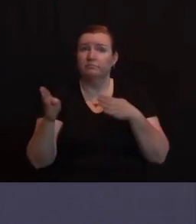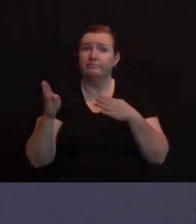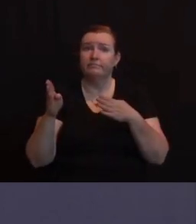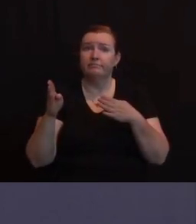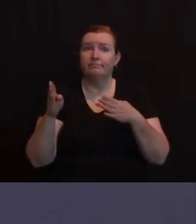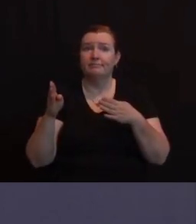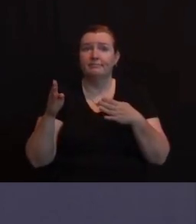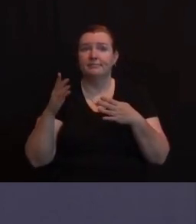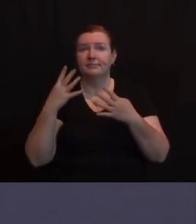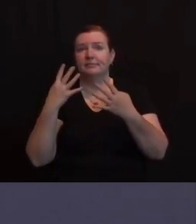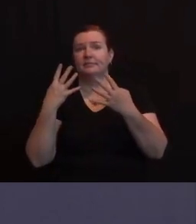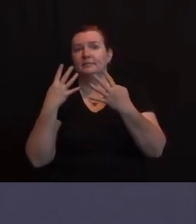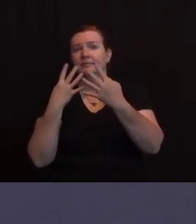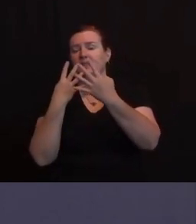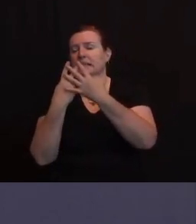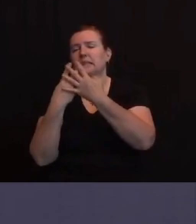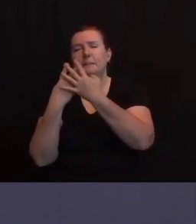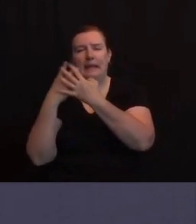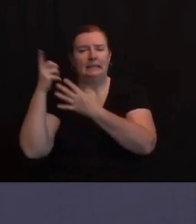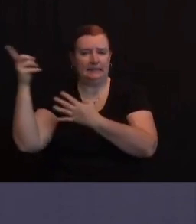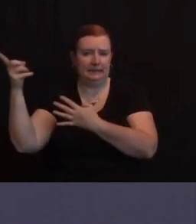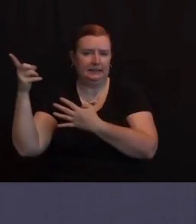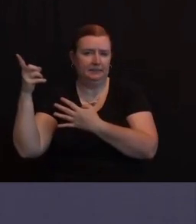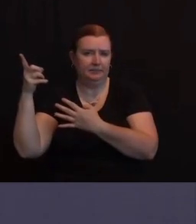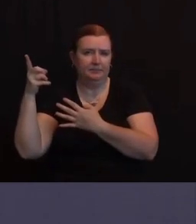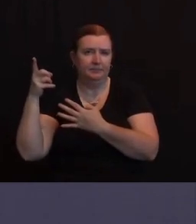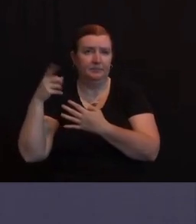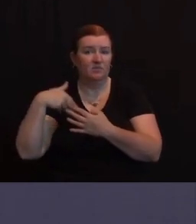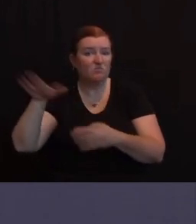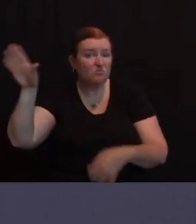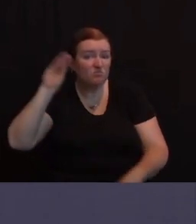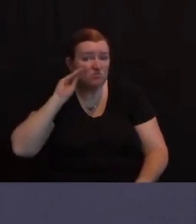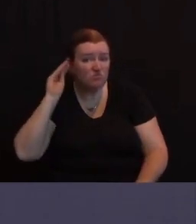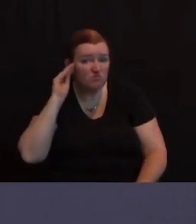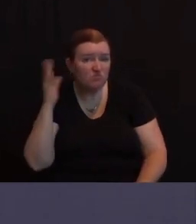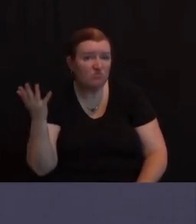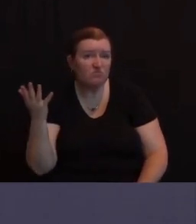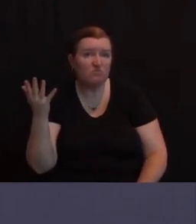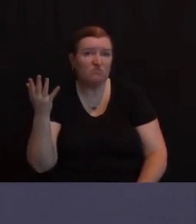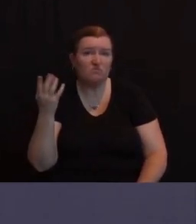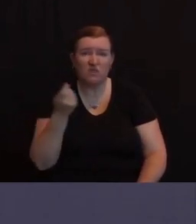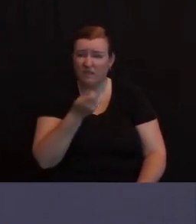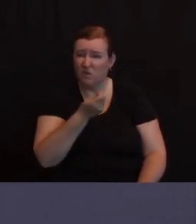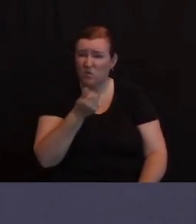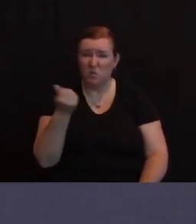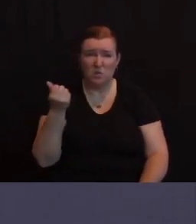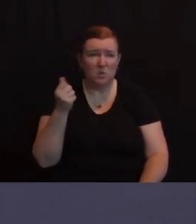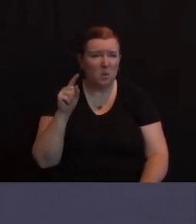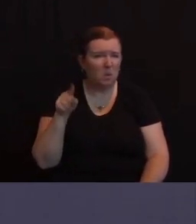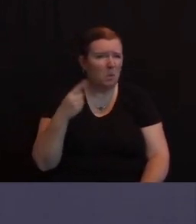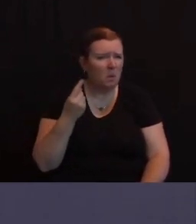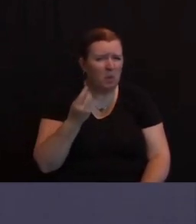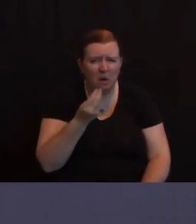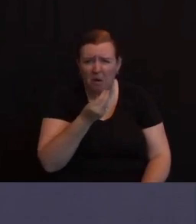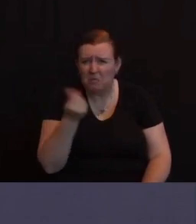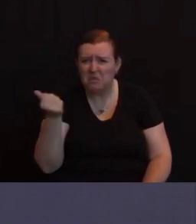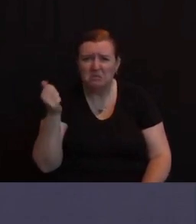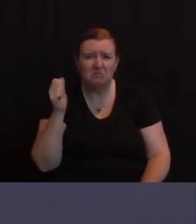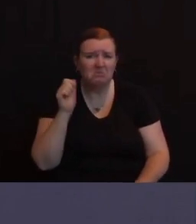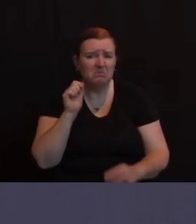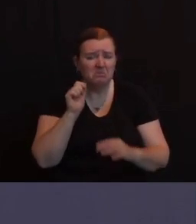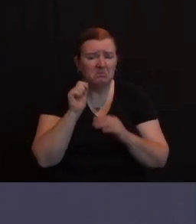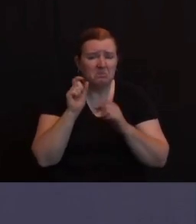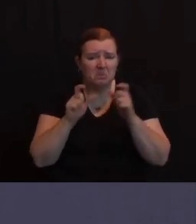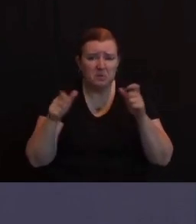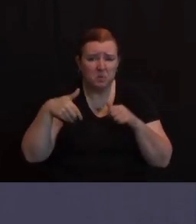during the pandemic has not been meaningfully carried out because just a few hundred people have gone home. Do you consider the order a success, and